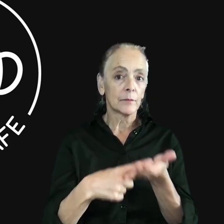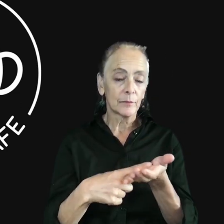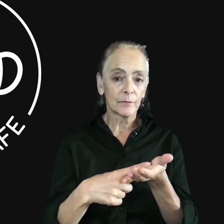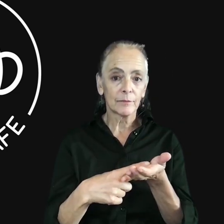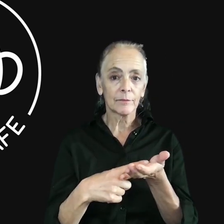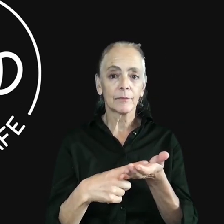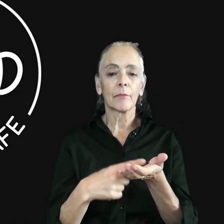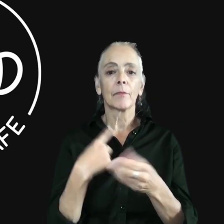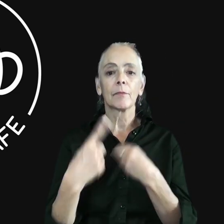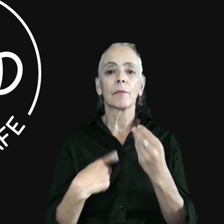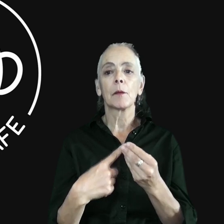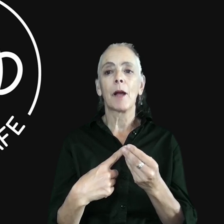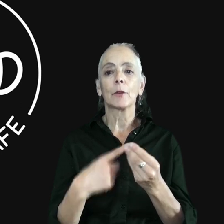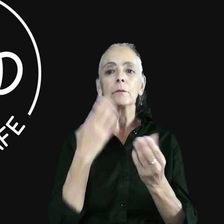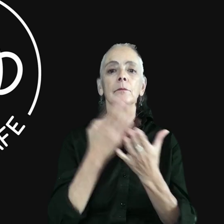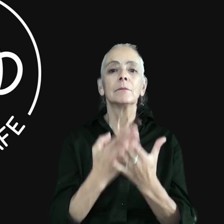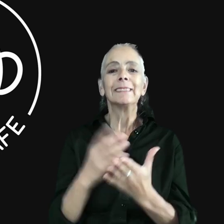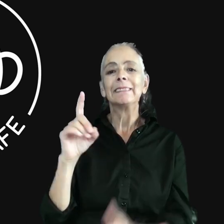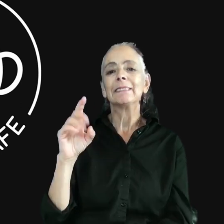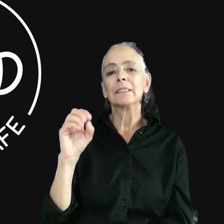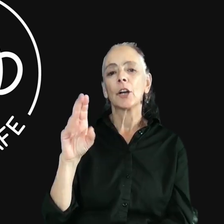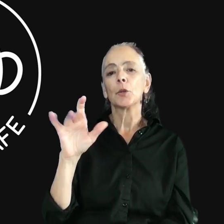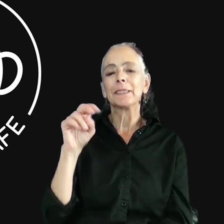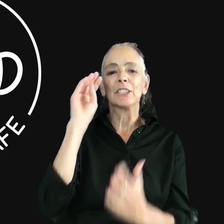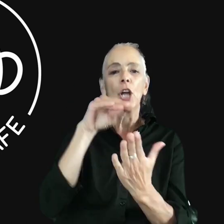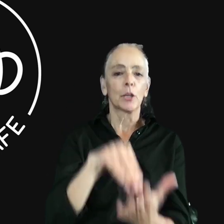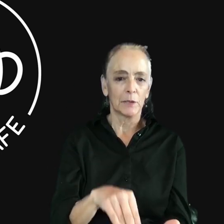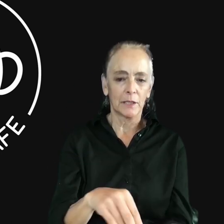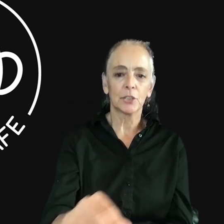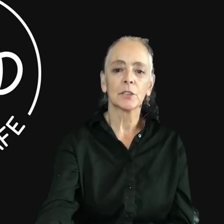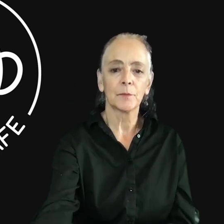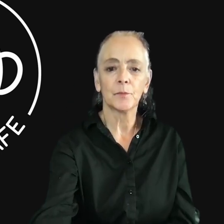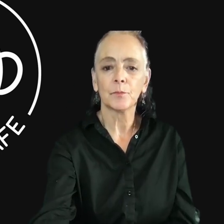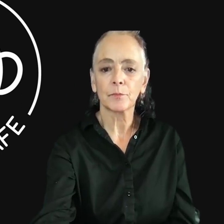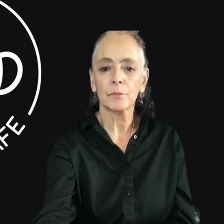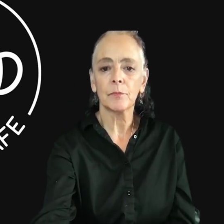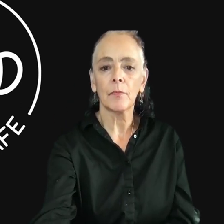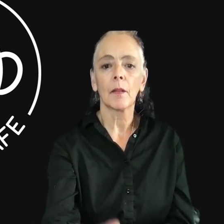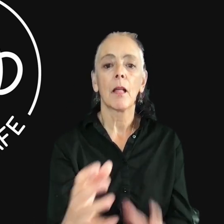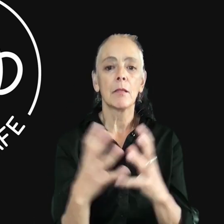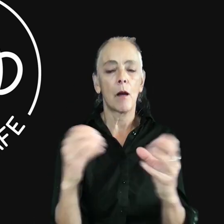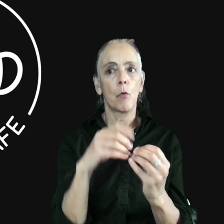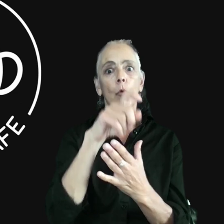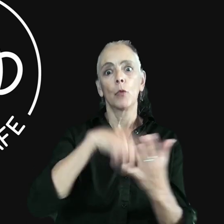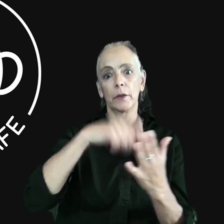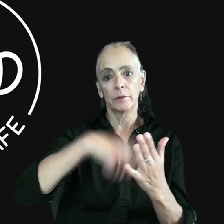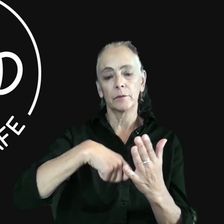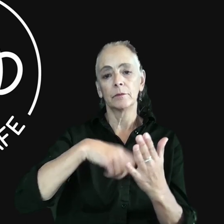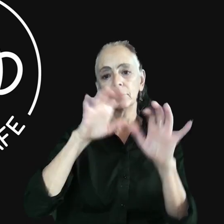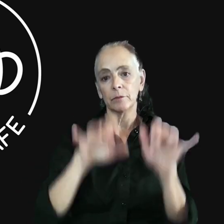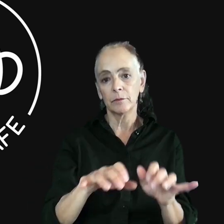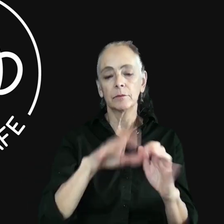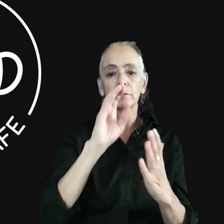about like documentation where there is a lot more kind of written documentation available at least